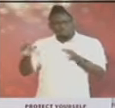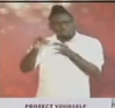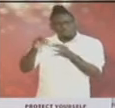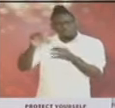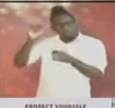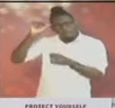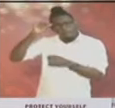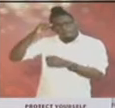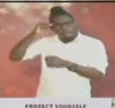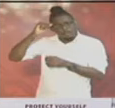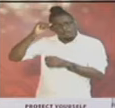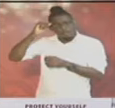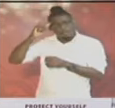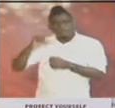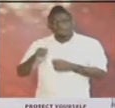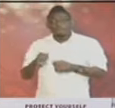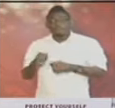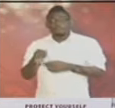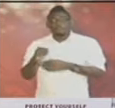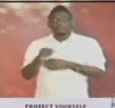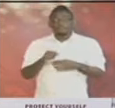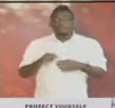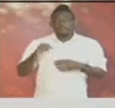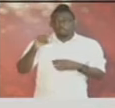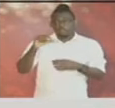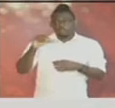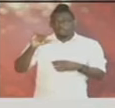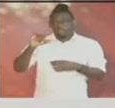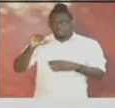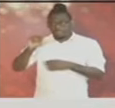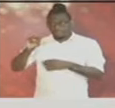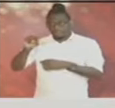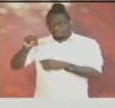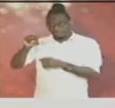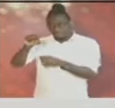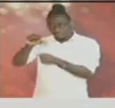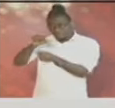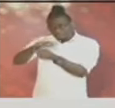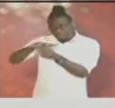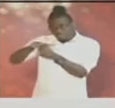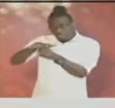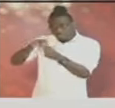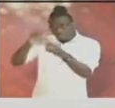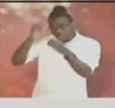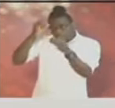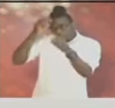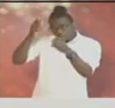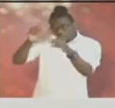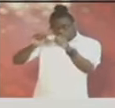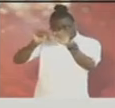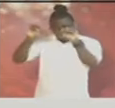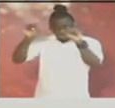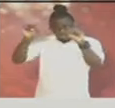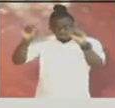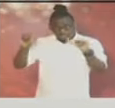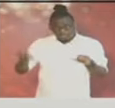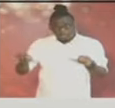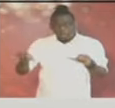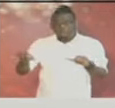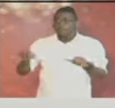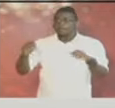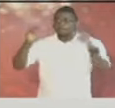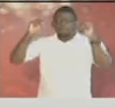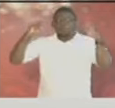The GIS, or the Geographic Information System Unit of the Ministry of Health, is really